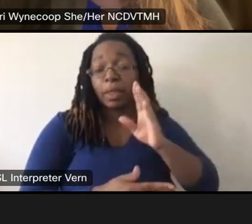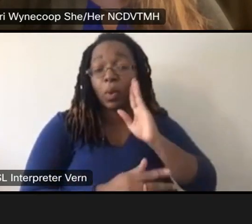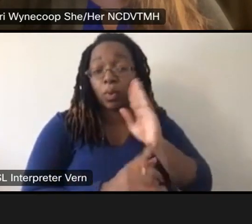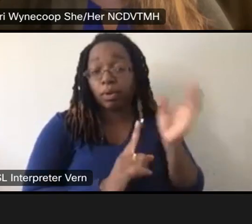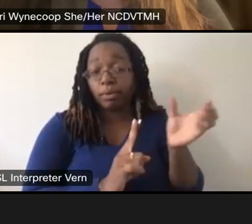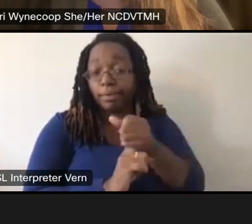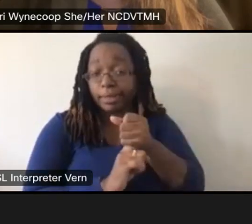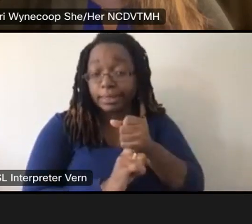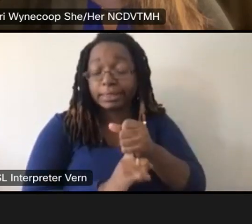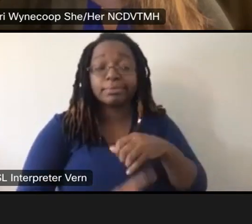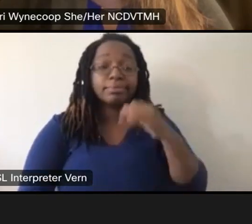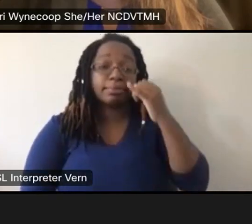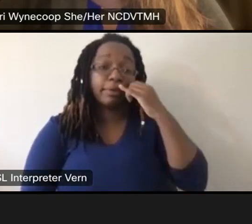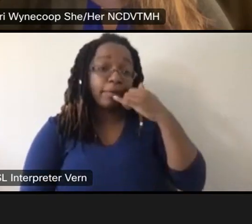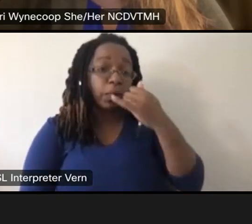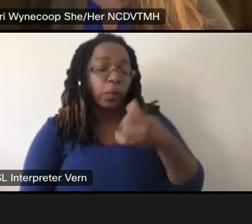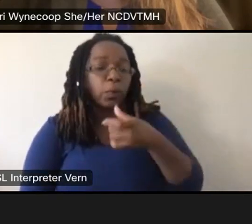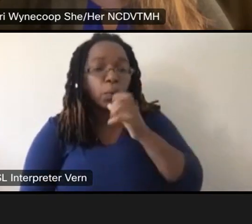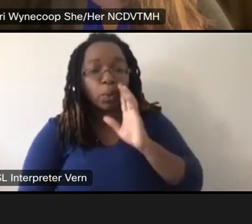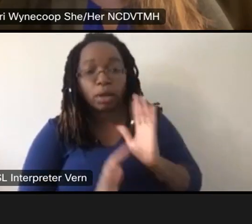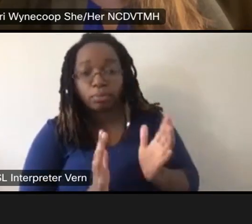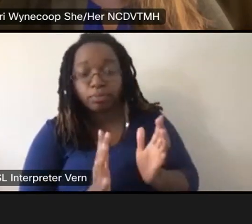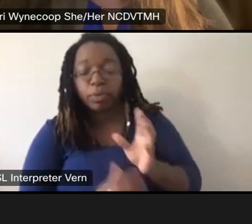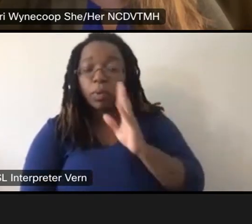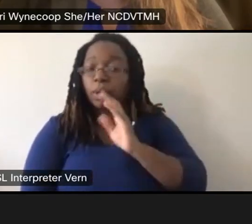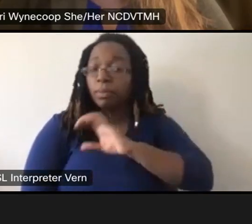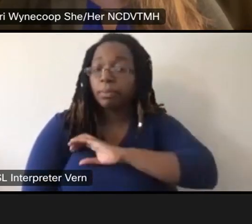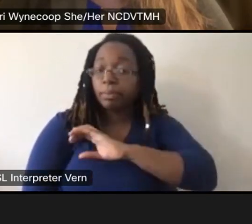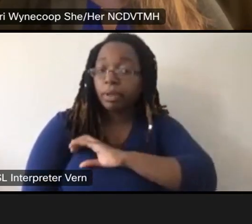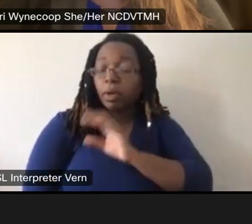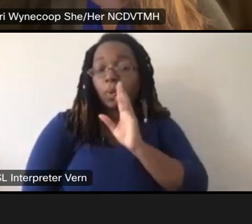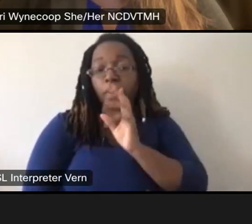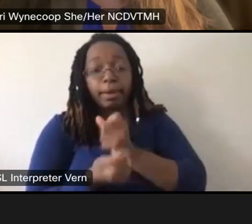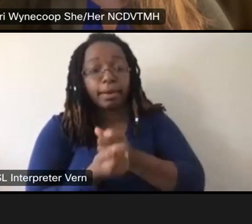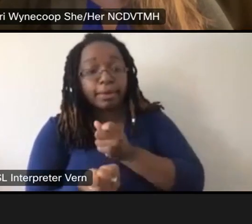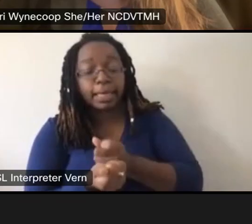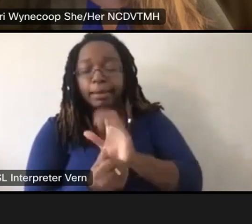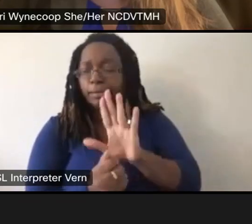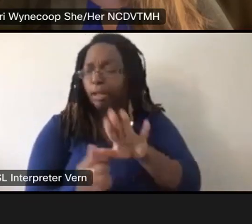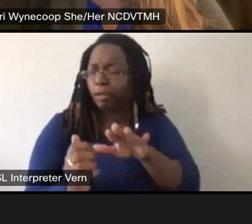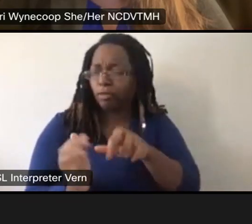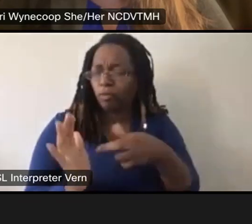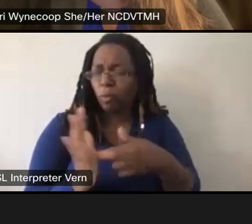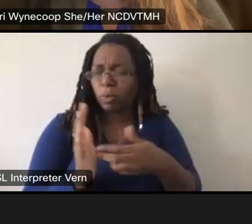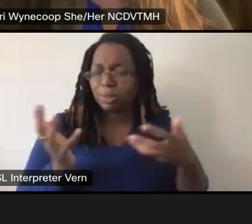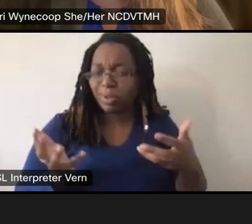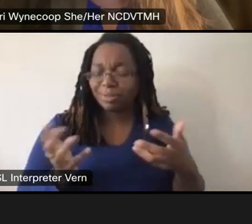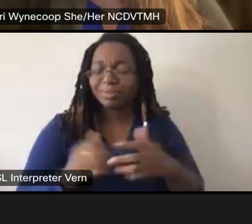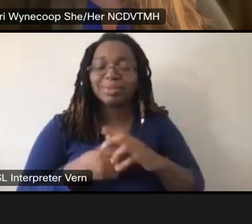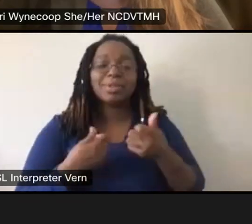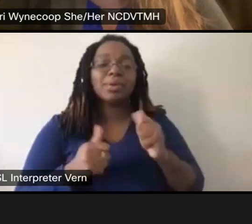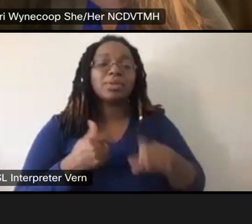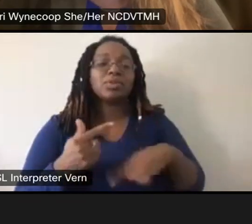to? Is it going to be a police officer? Will it be an advocate? What do they do? So really, in doing your outreach or even in your